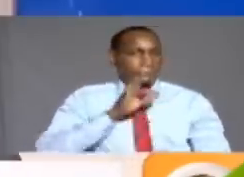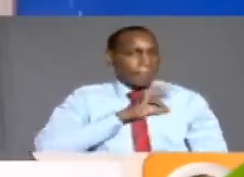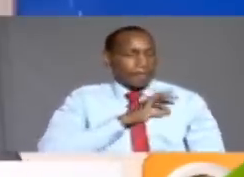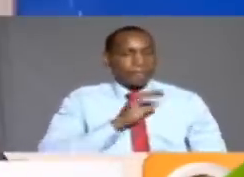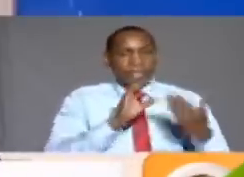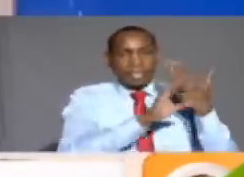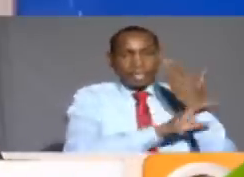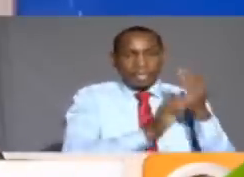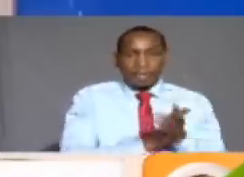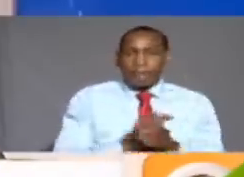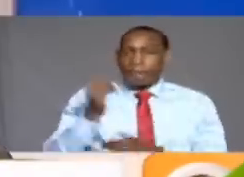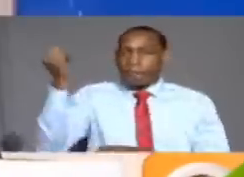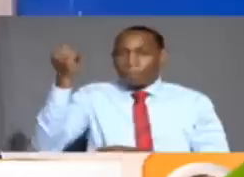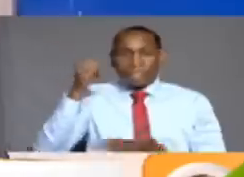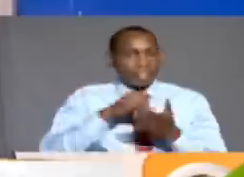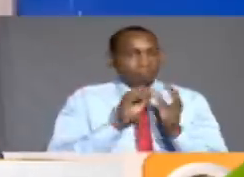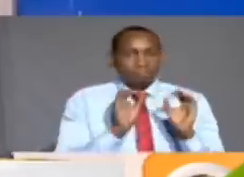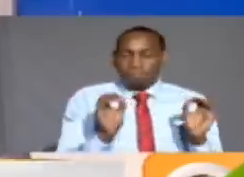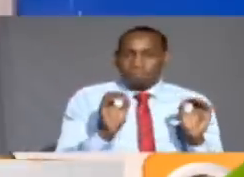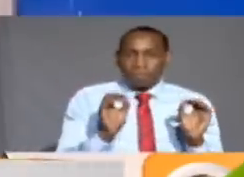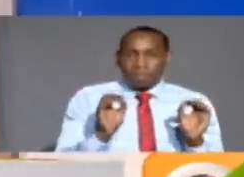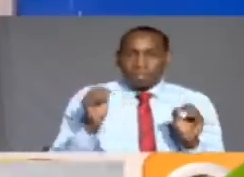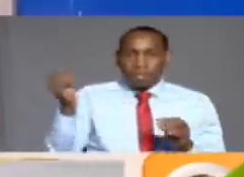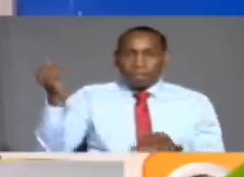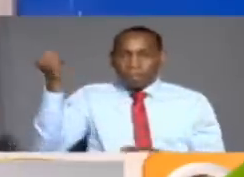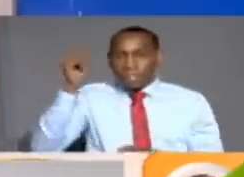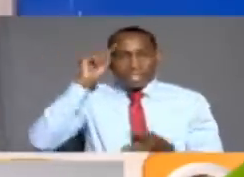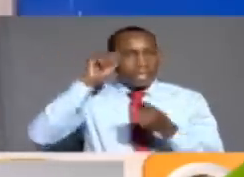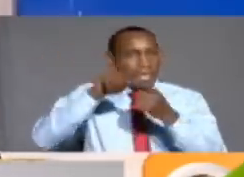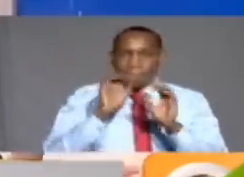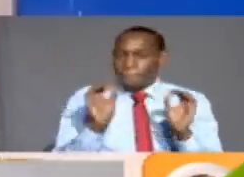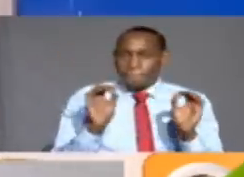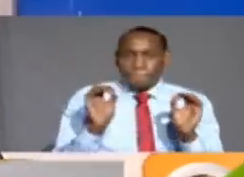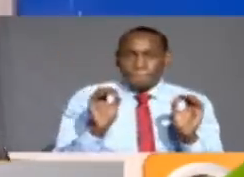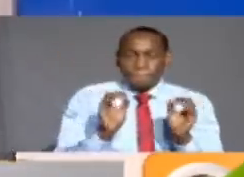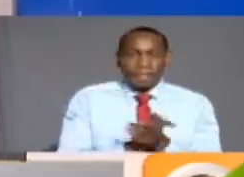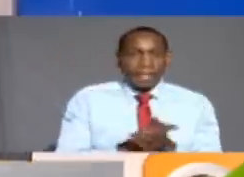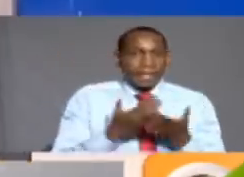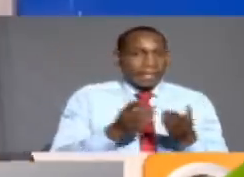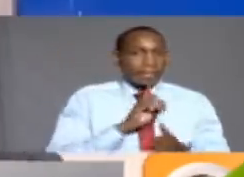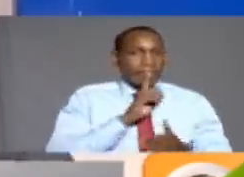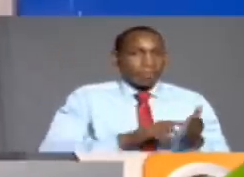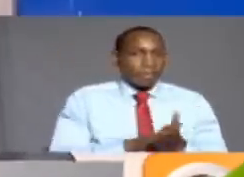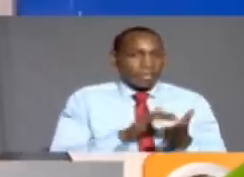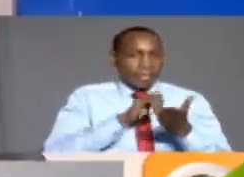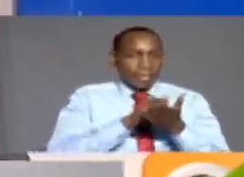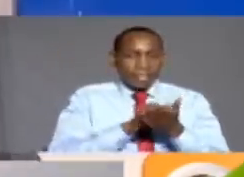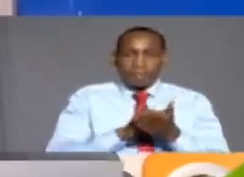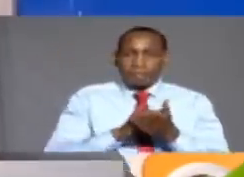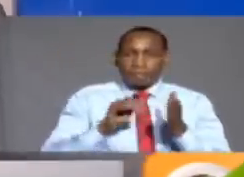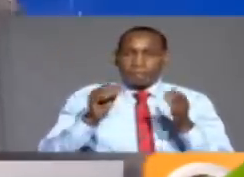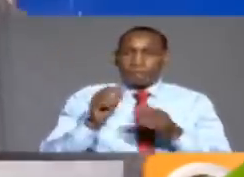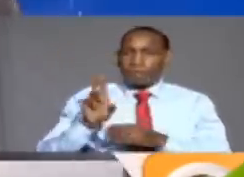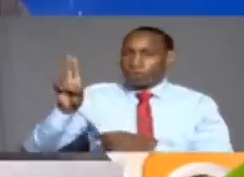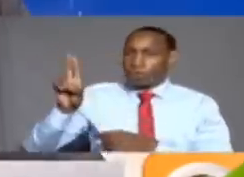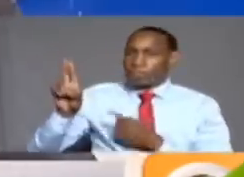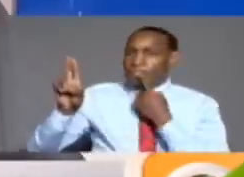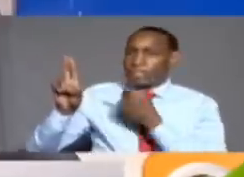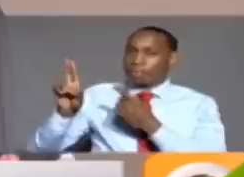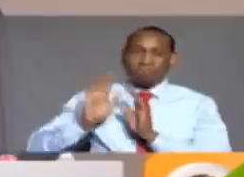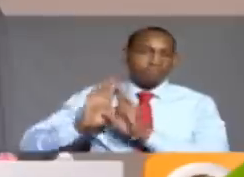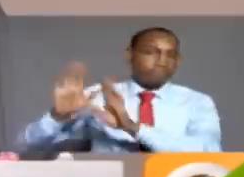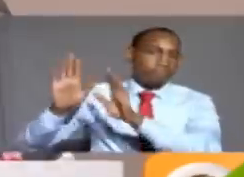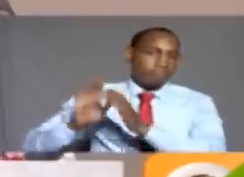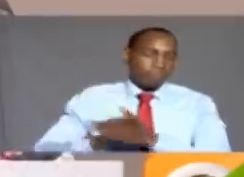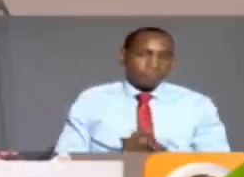country, it is not political, do not bring any politics into it. What you're telling me, in other words, is you're telling the president, so you're telling the president off.